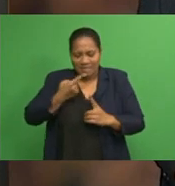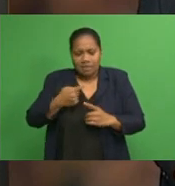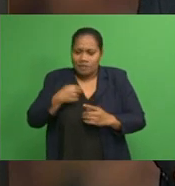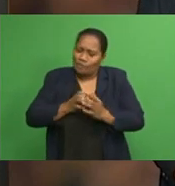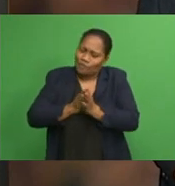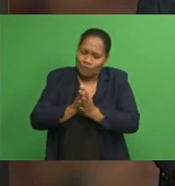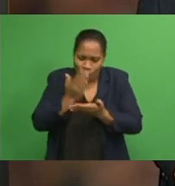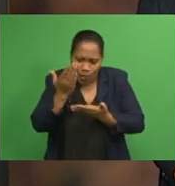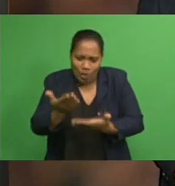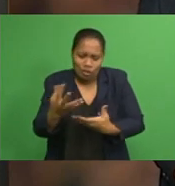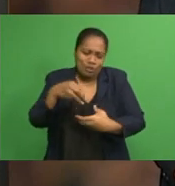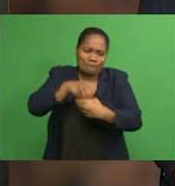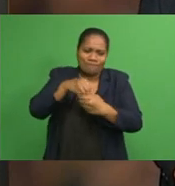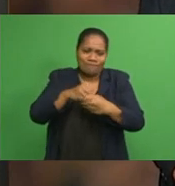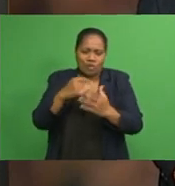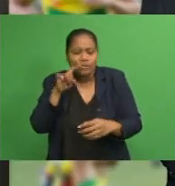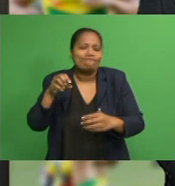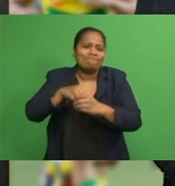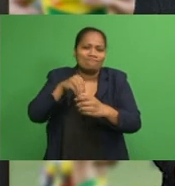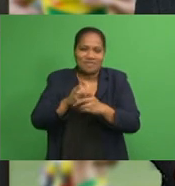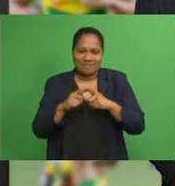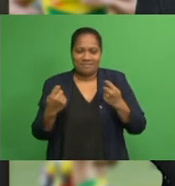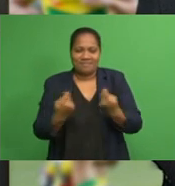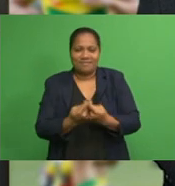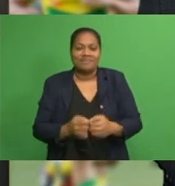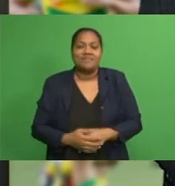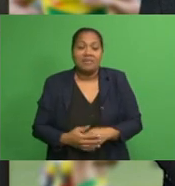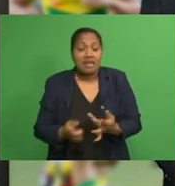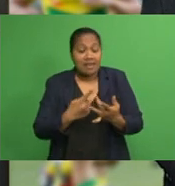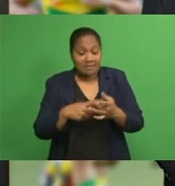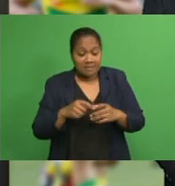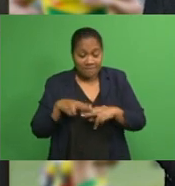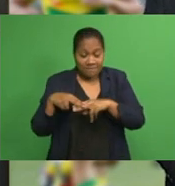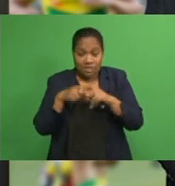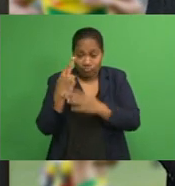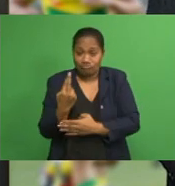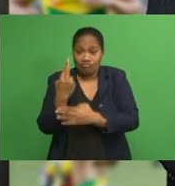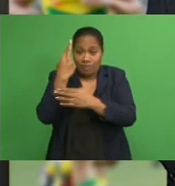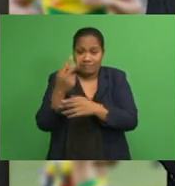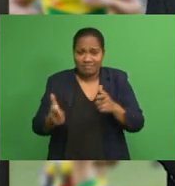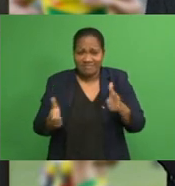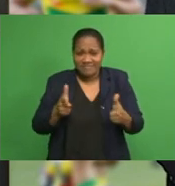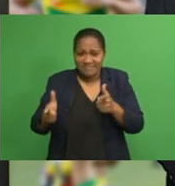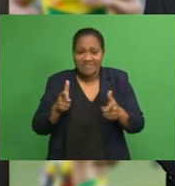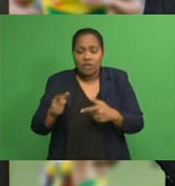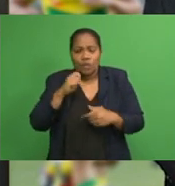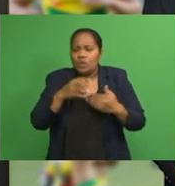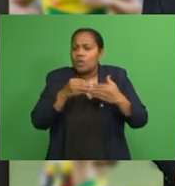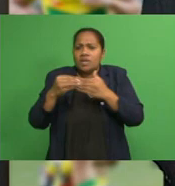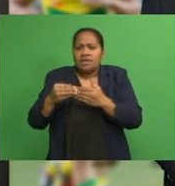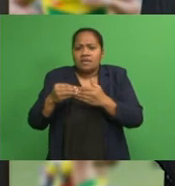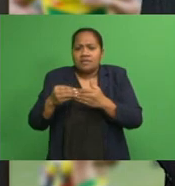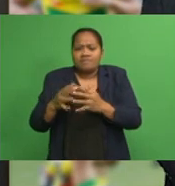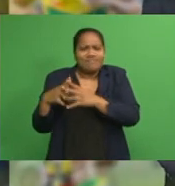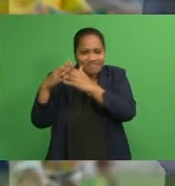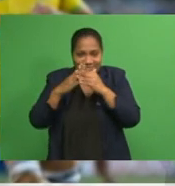of Fijian players who have represented the Tigers. Another Fiji Sevens rep will be heading to Major League Rugby in the United States of